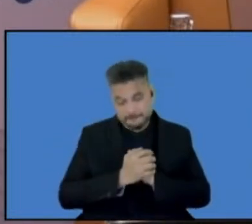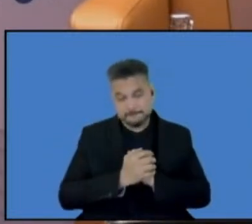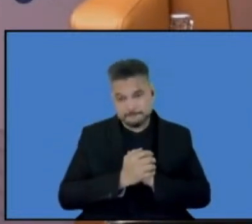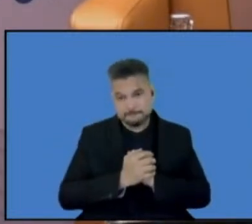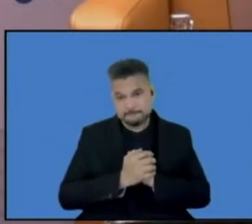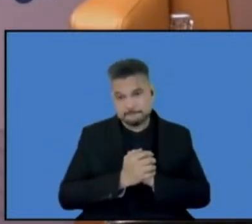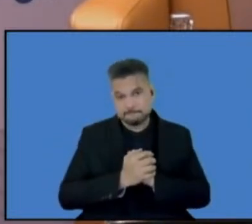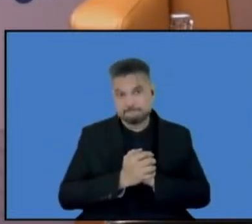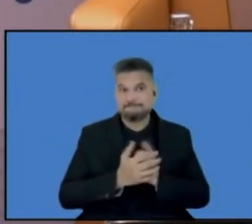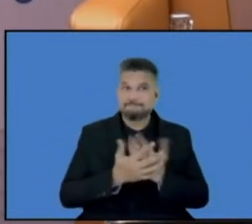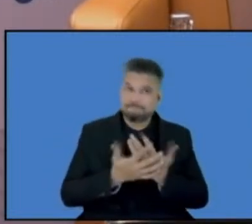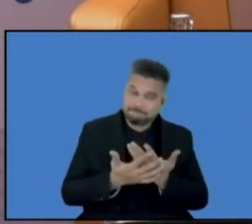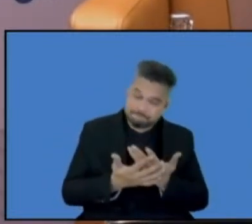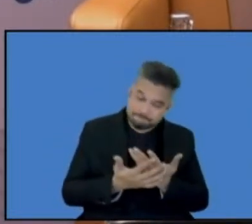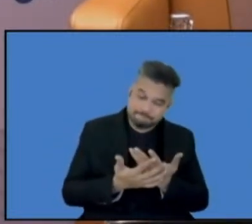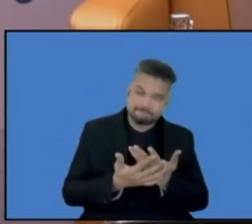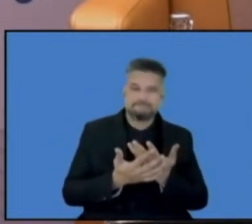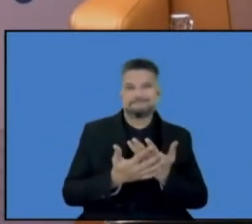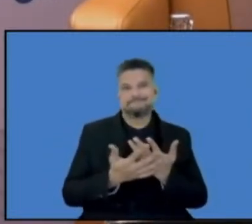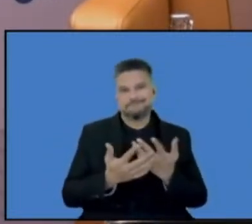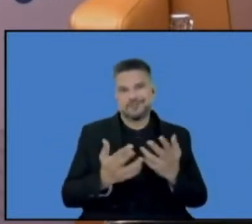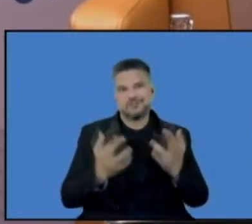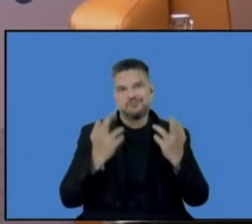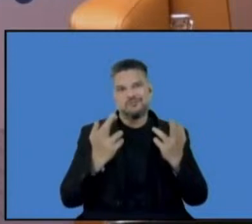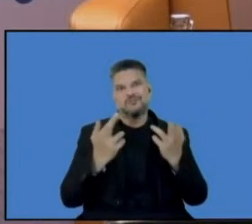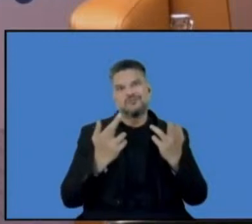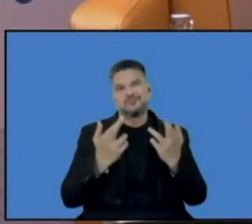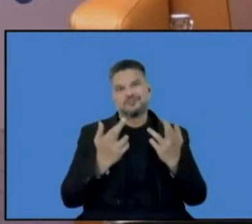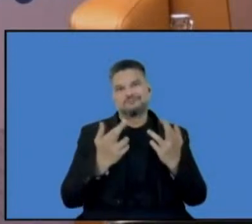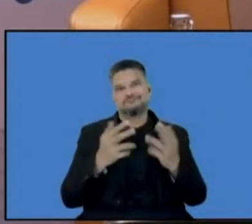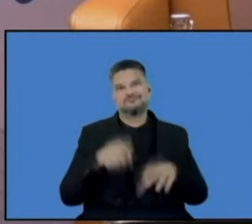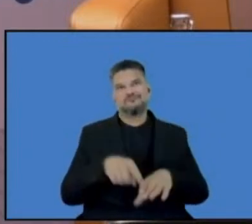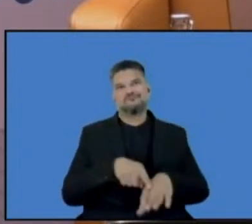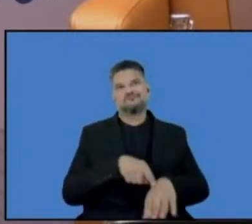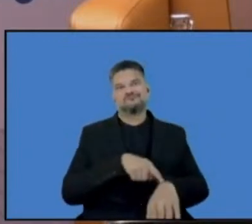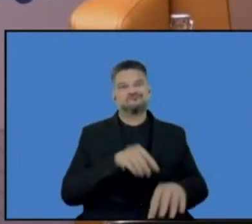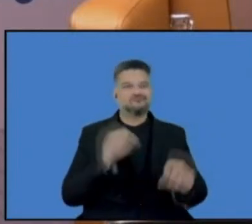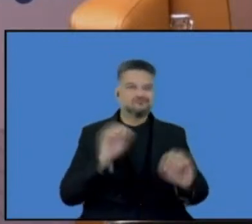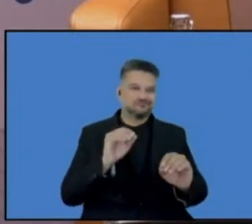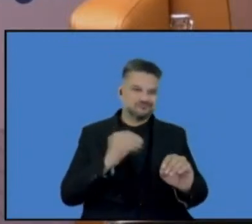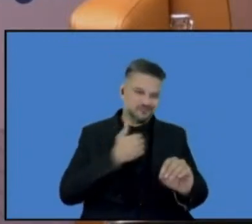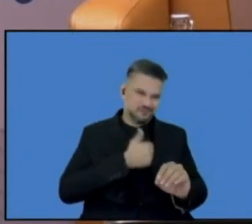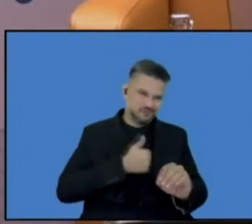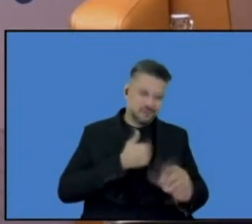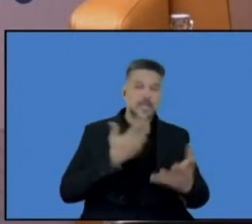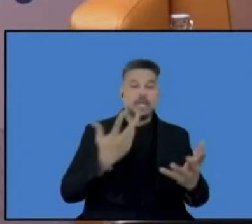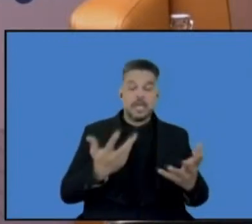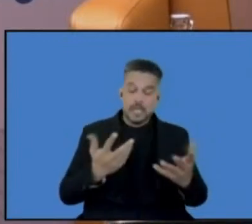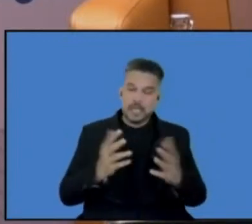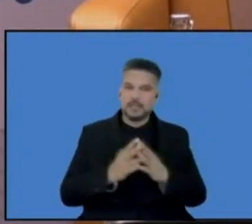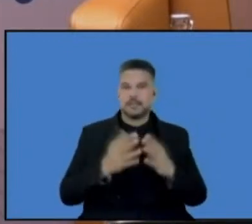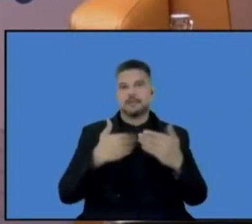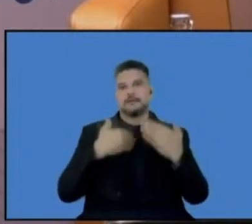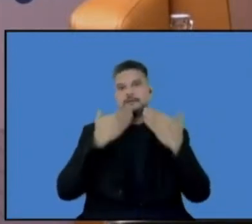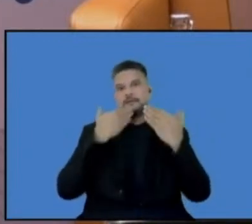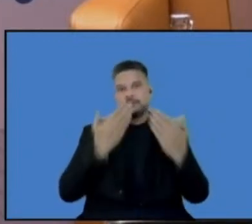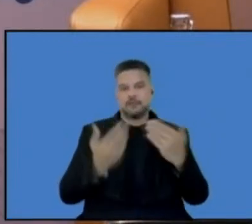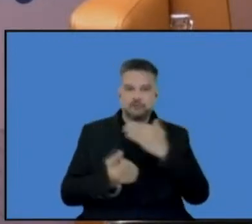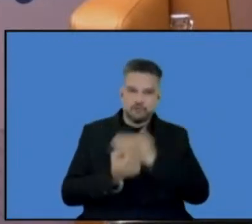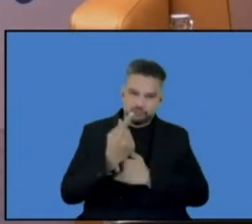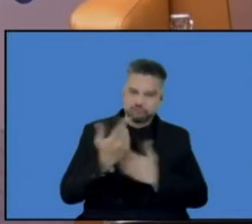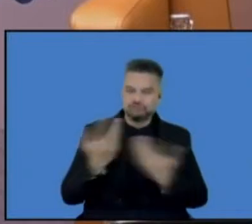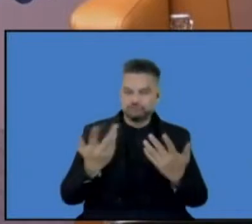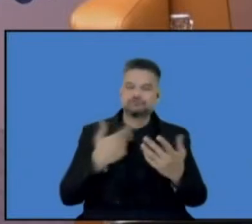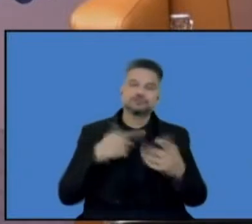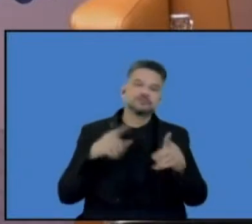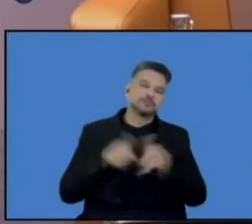might be some of the, I hope it's not too long, but thank you so much again from this opportunity, and I'd like to learn more as well from the